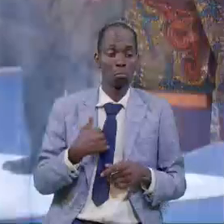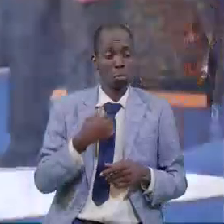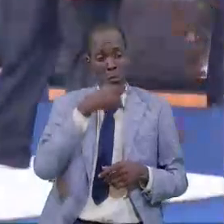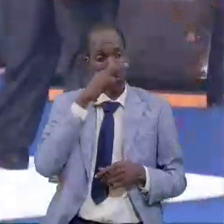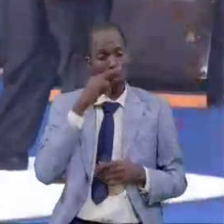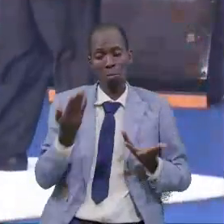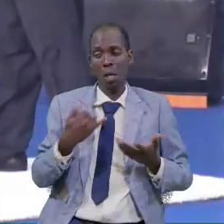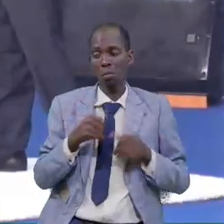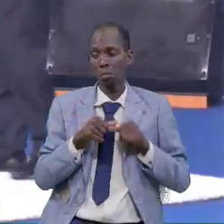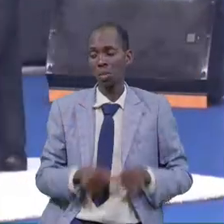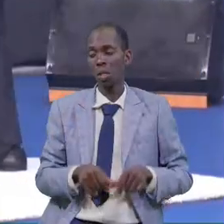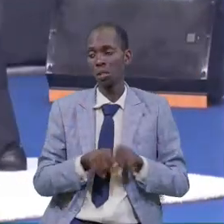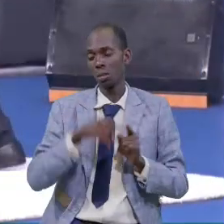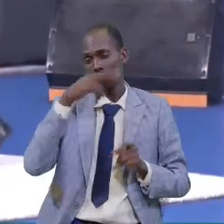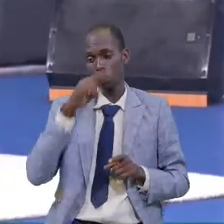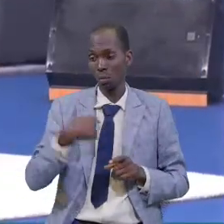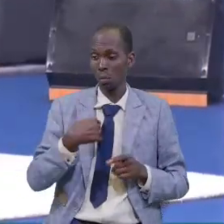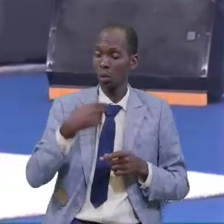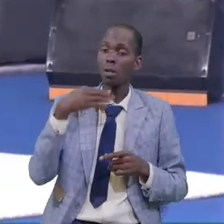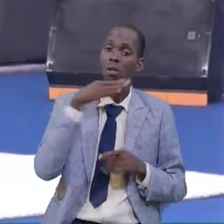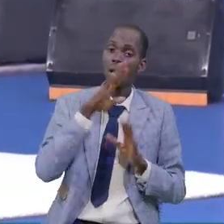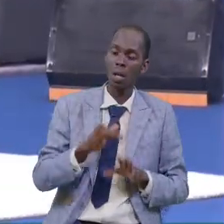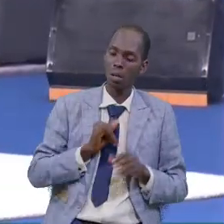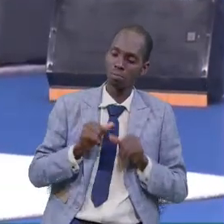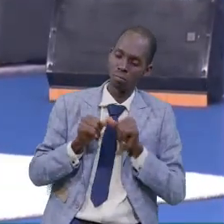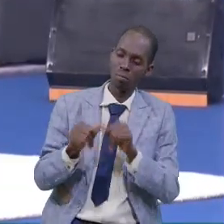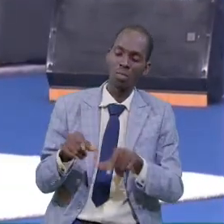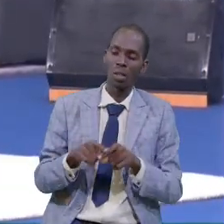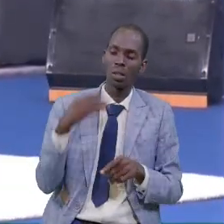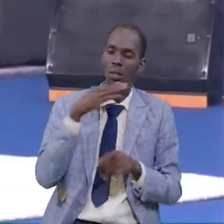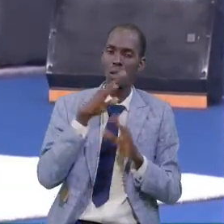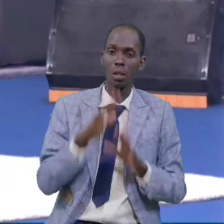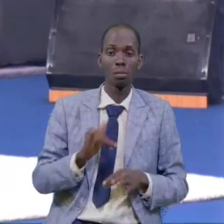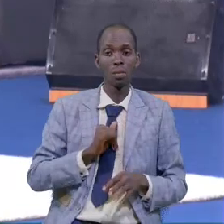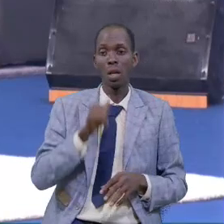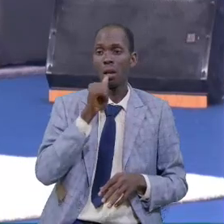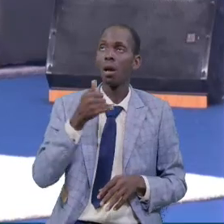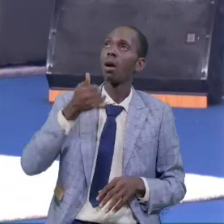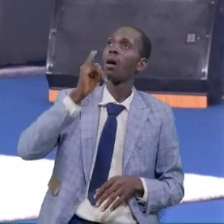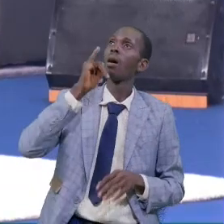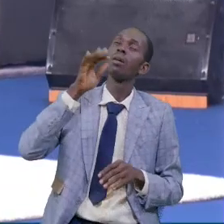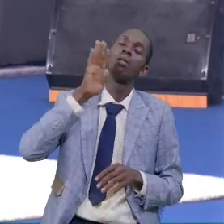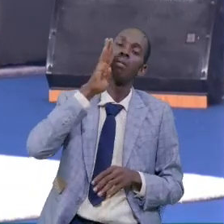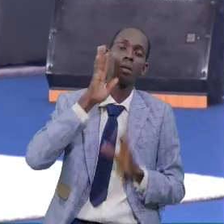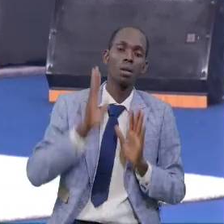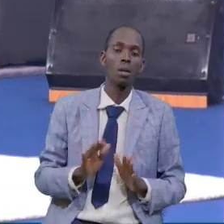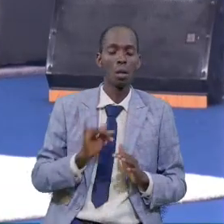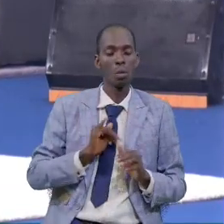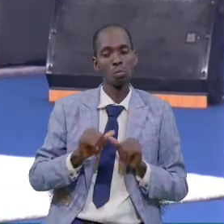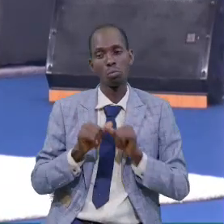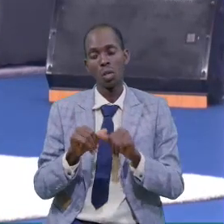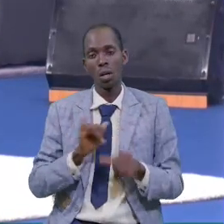liar. I want to remain a liar. I am a drunkard. I want to remain a drunkard. I'm a smoker. I want to remain a smoker.